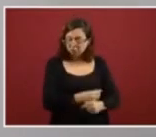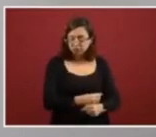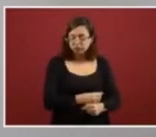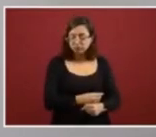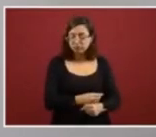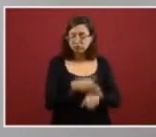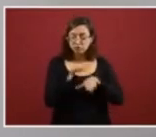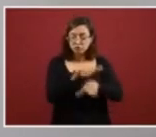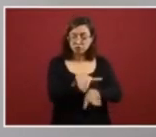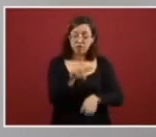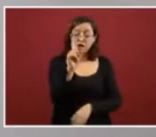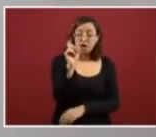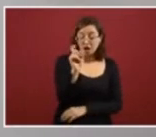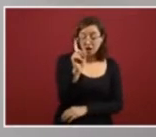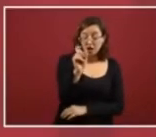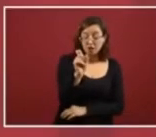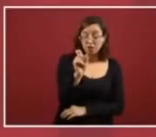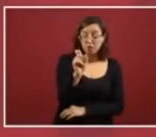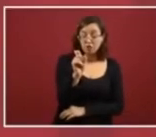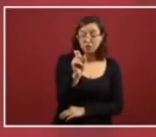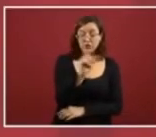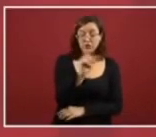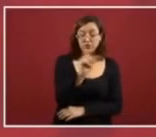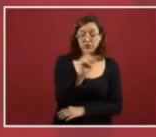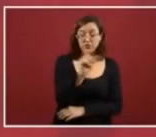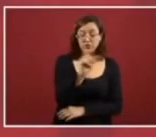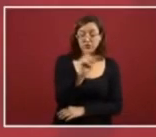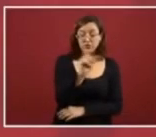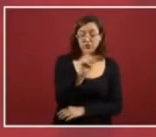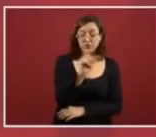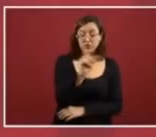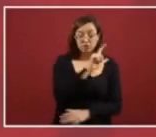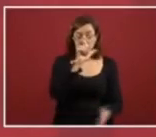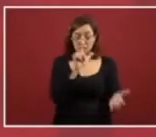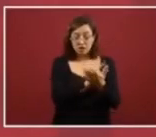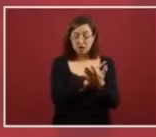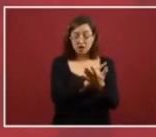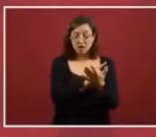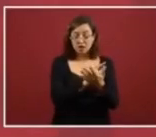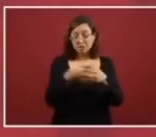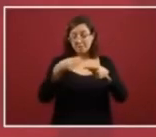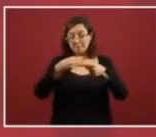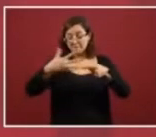A estas leyes. To these laws.